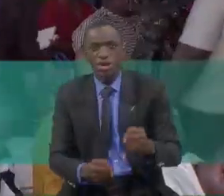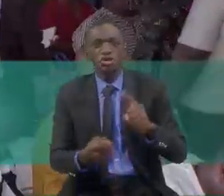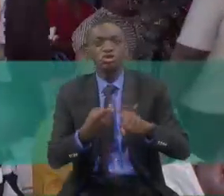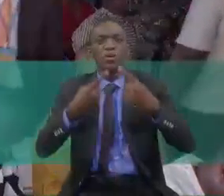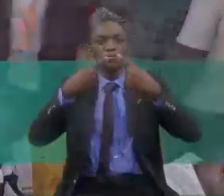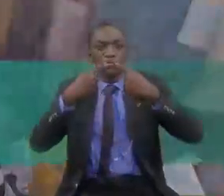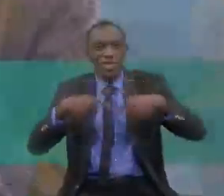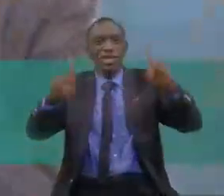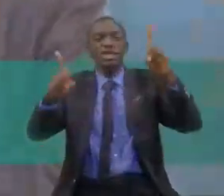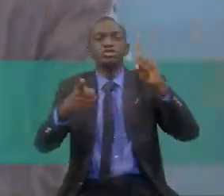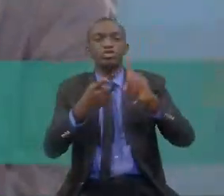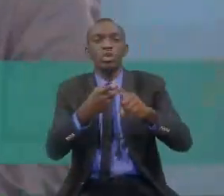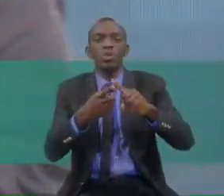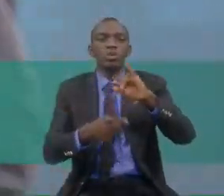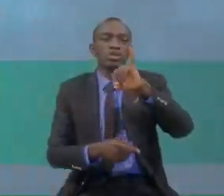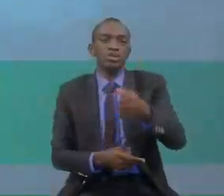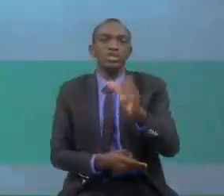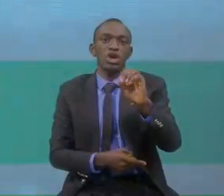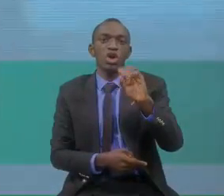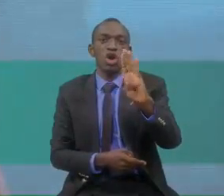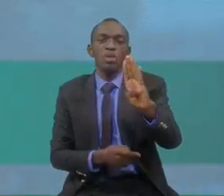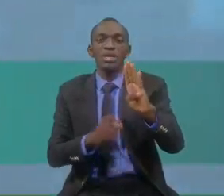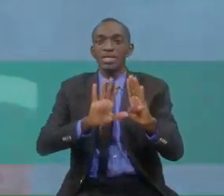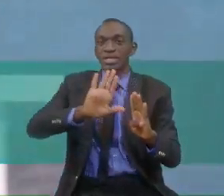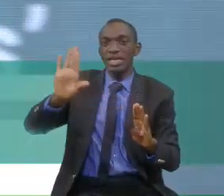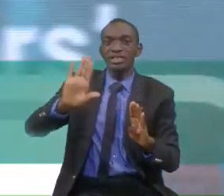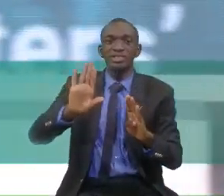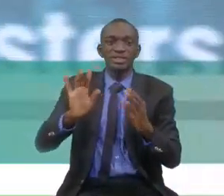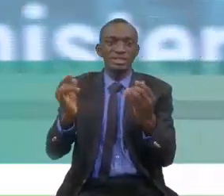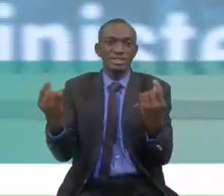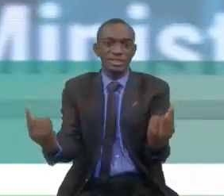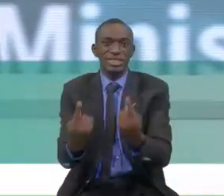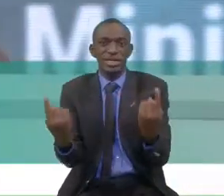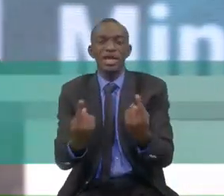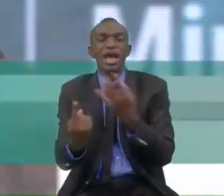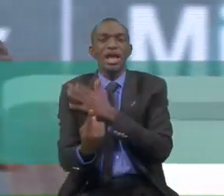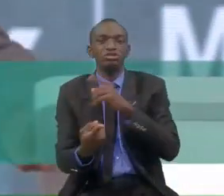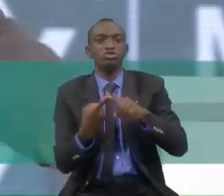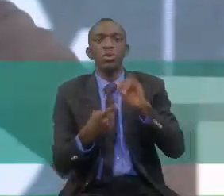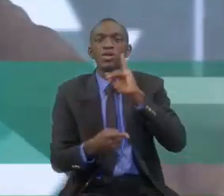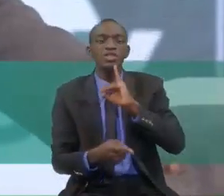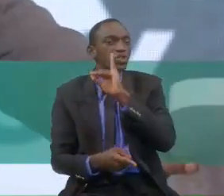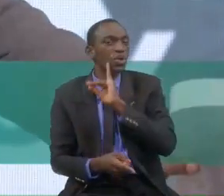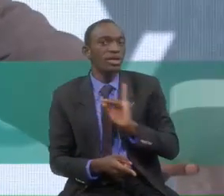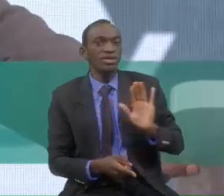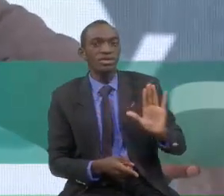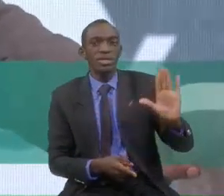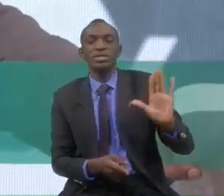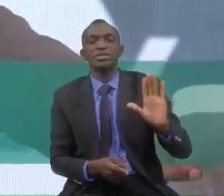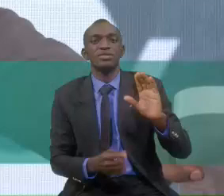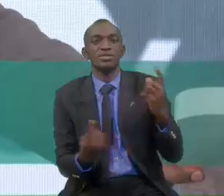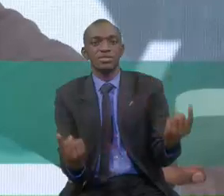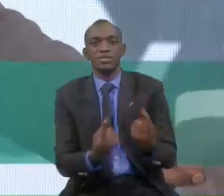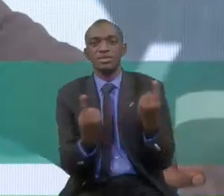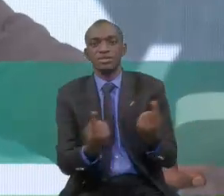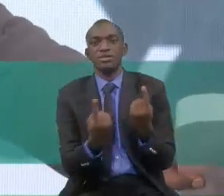his transgression and to Israel his sin. Micah said, I'm full